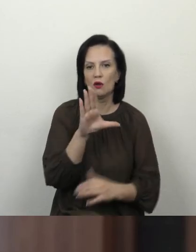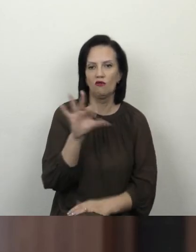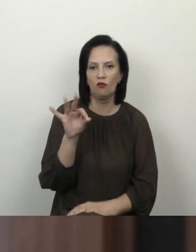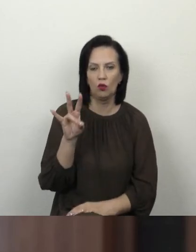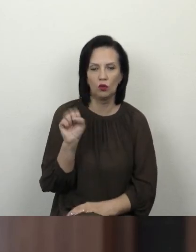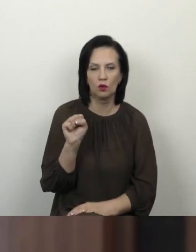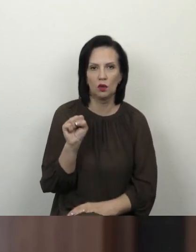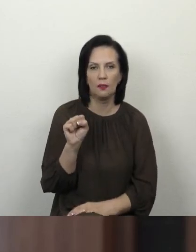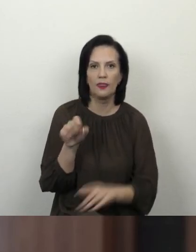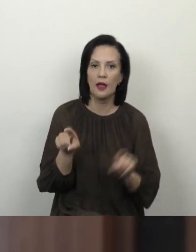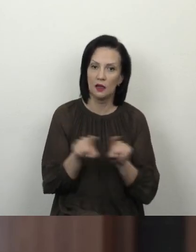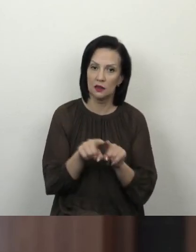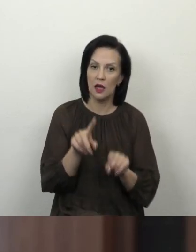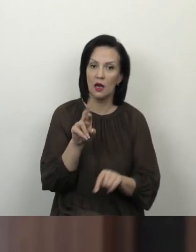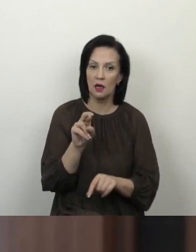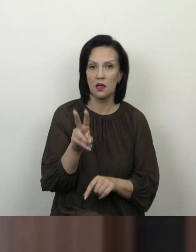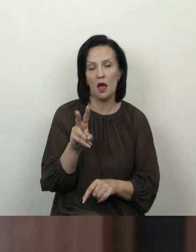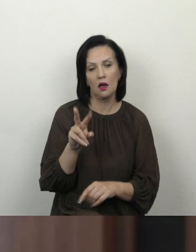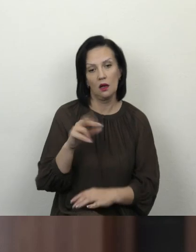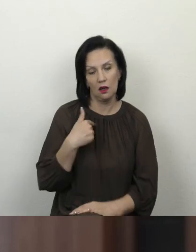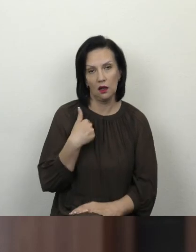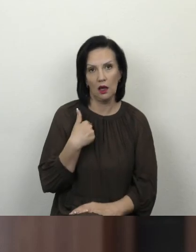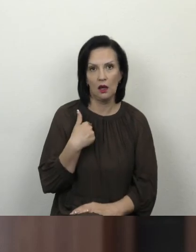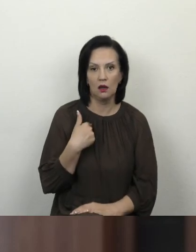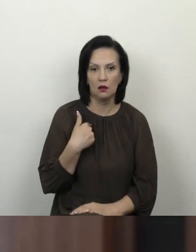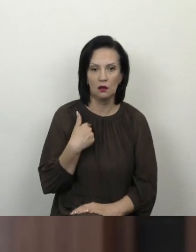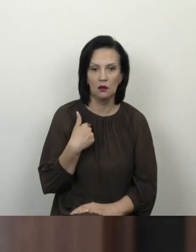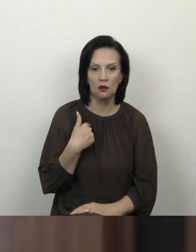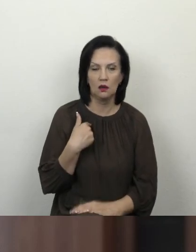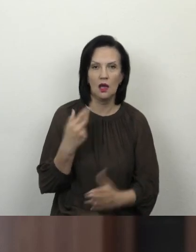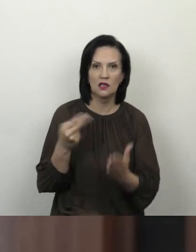And my presentation